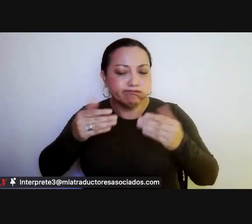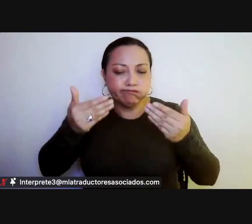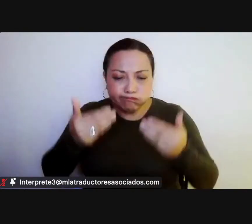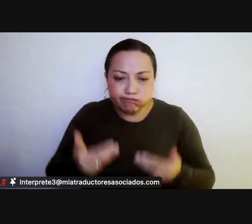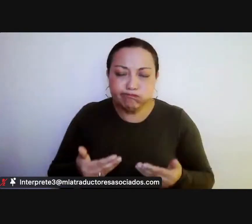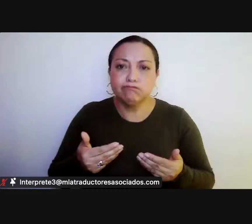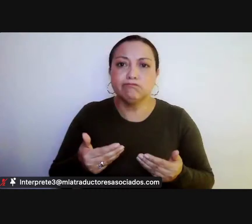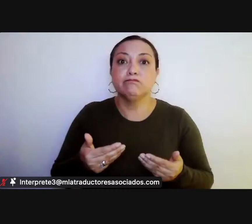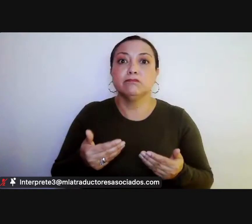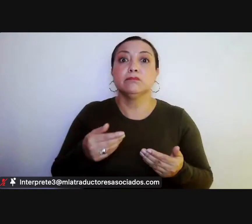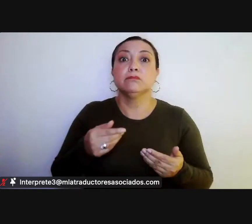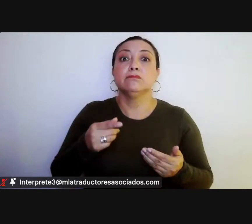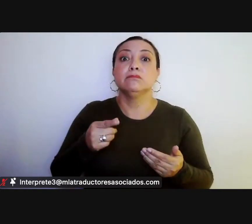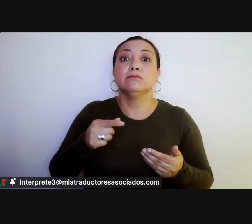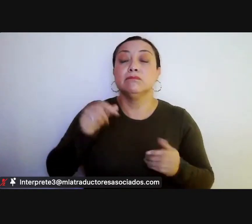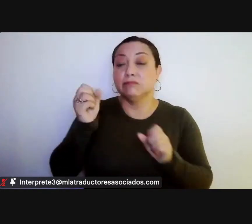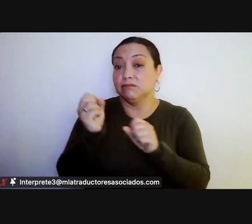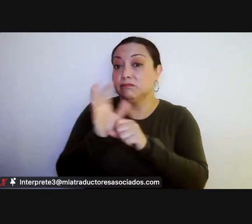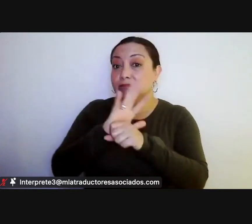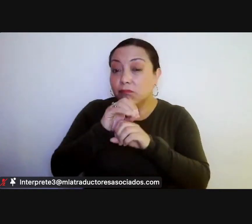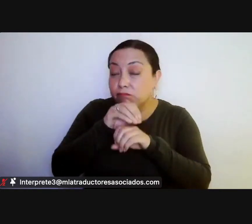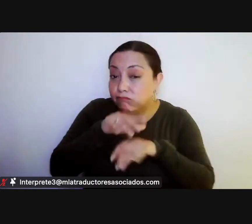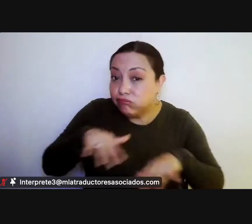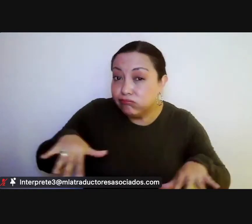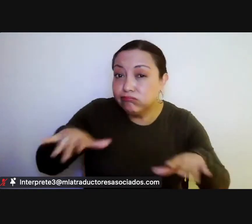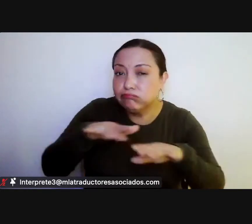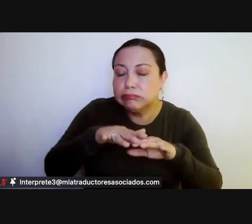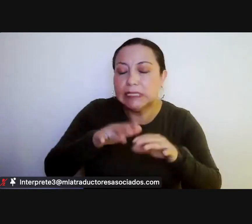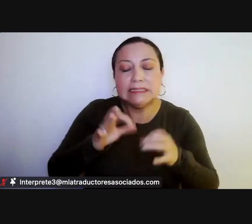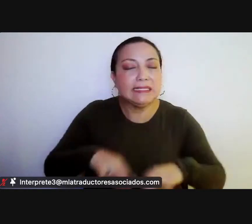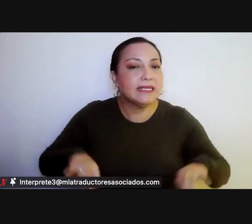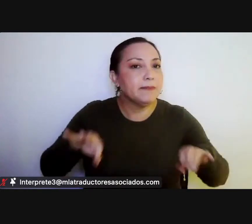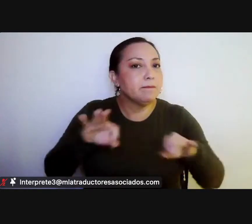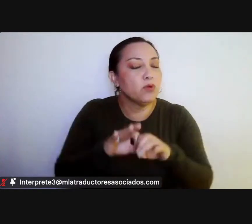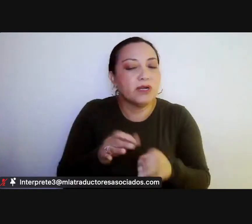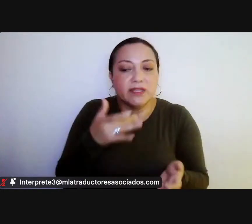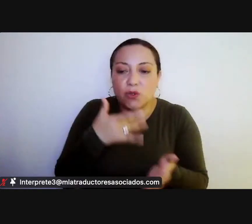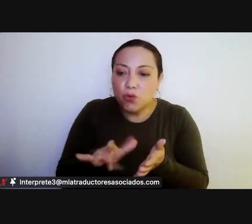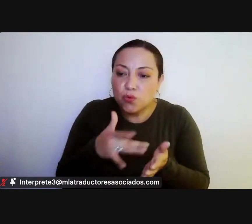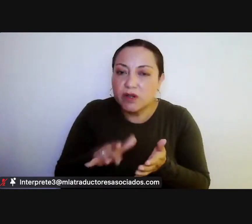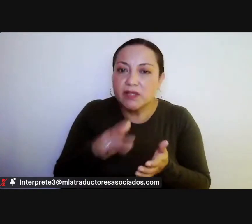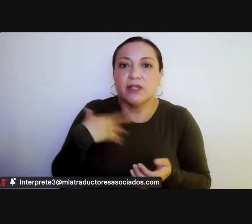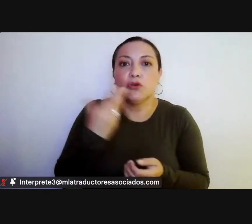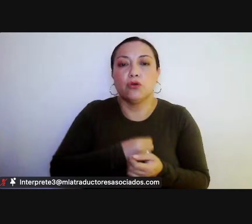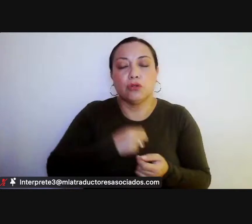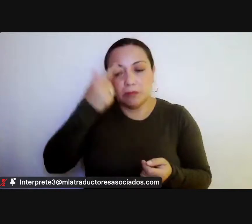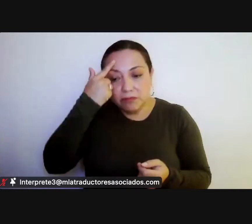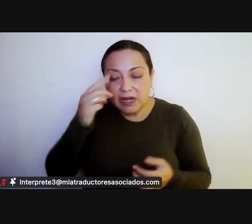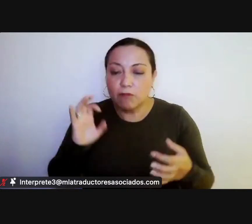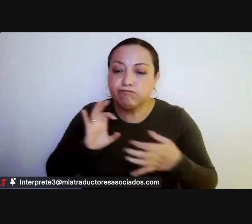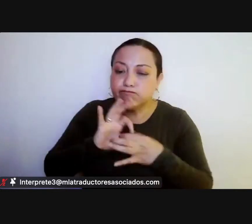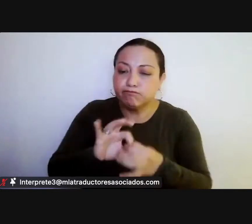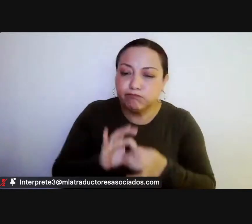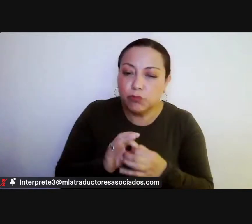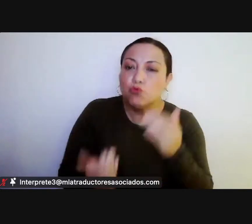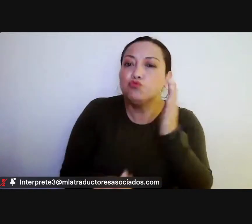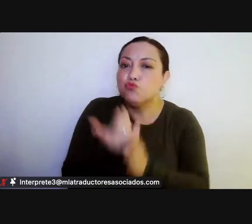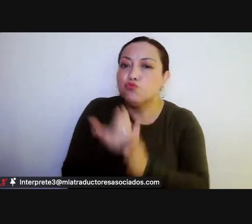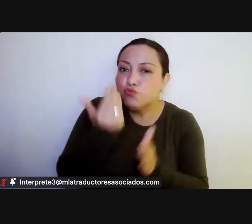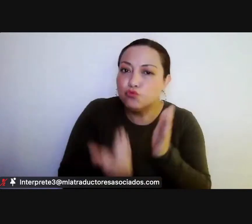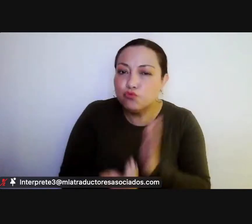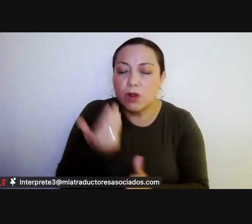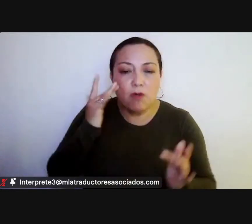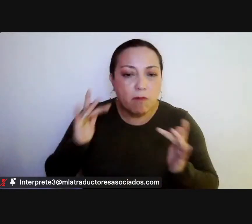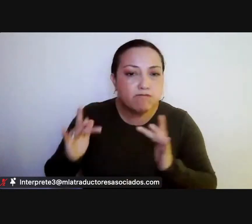we have seen that everything has gotten worse because of the pandemic. We have links, new links that